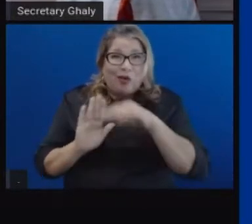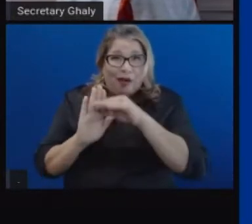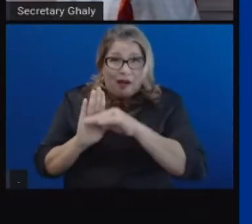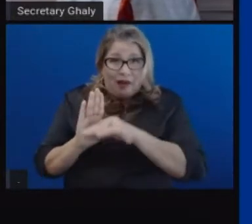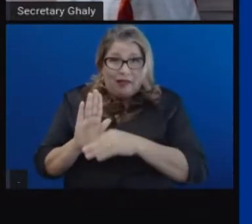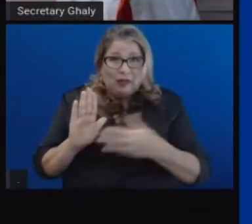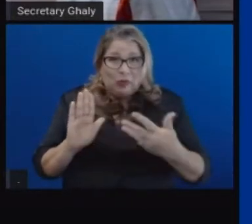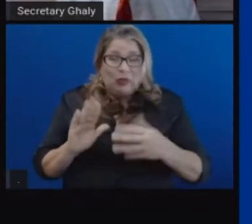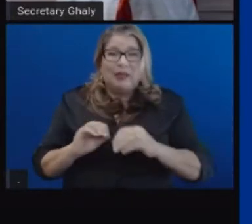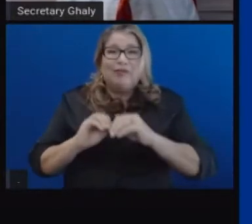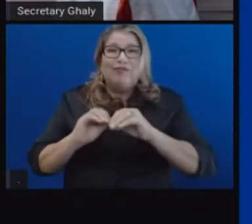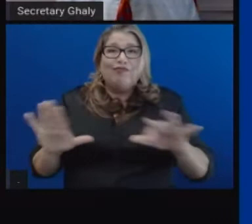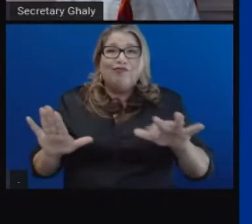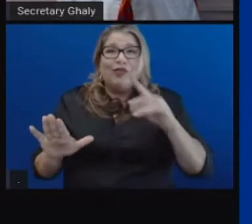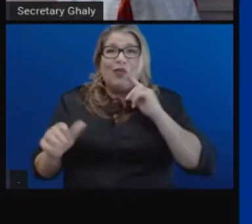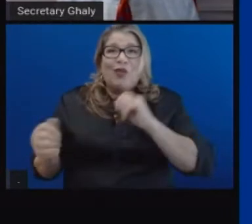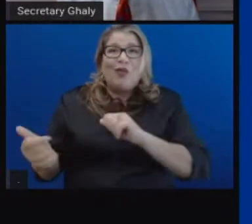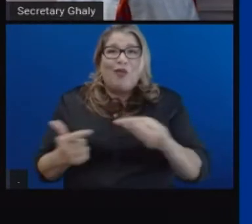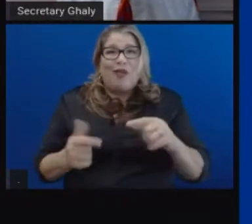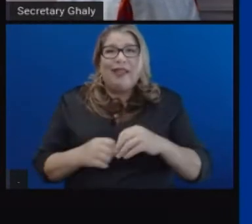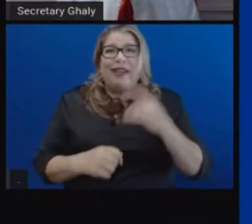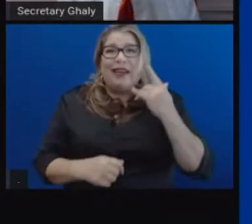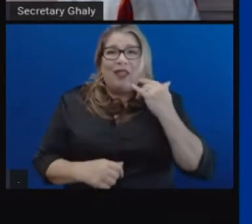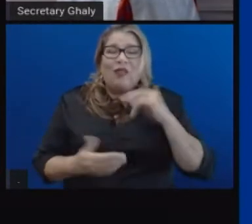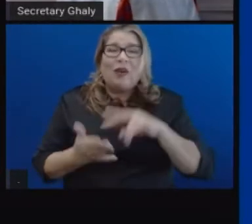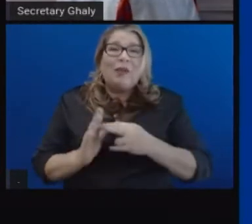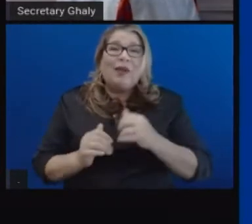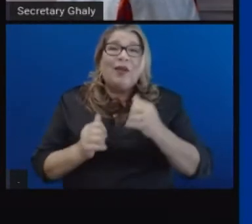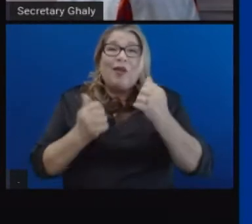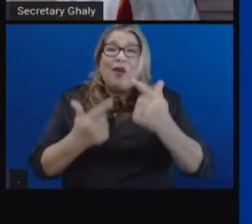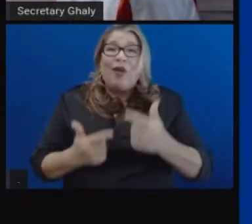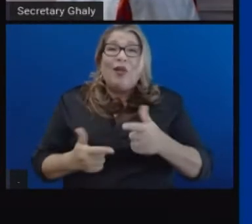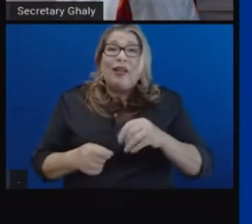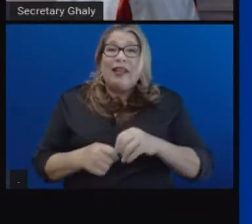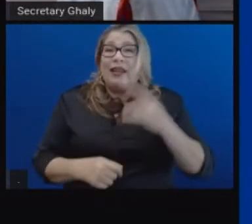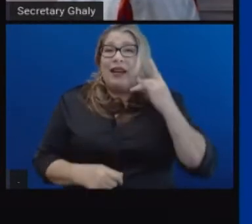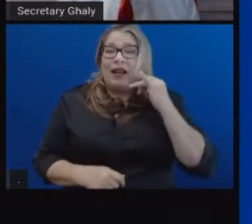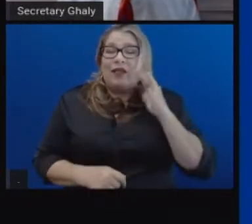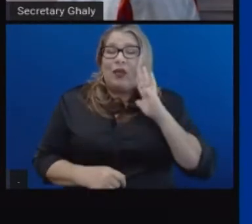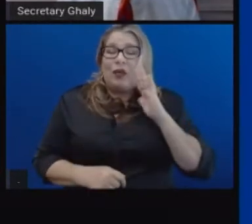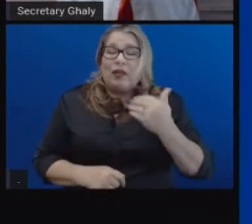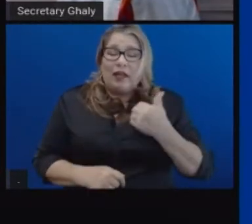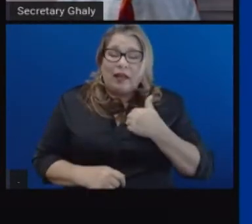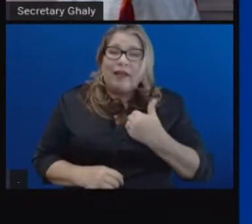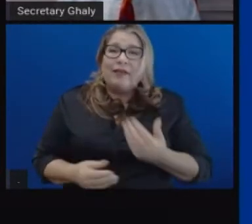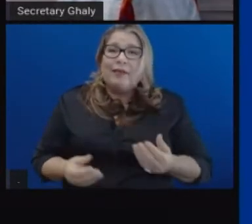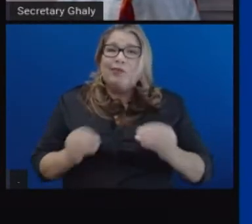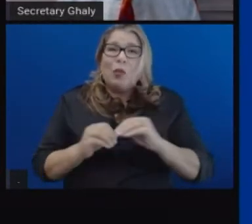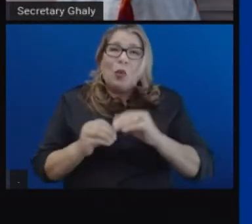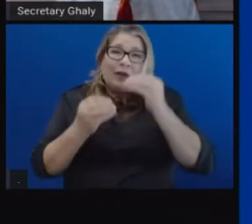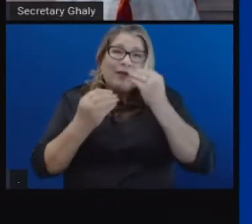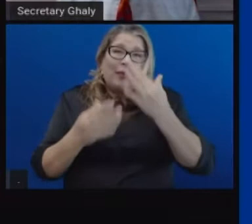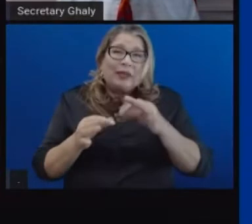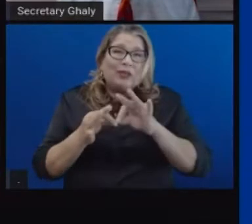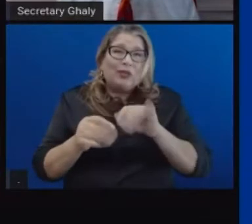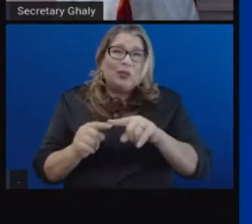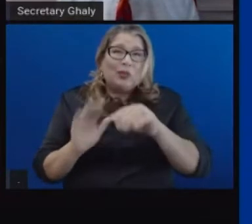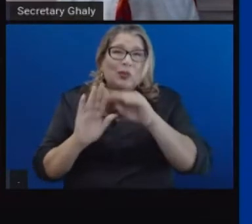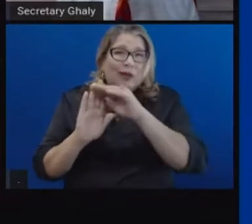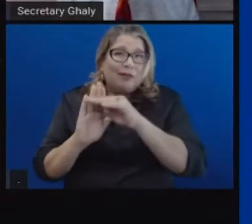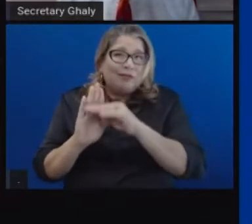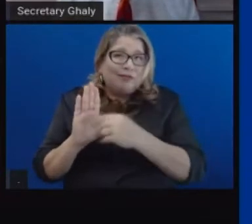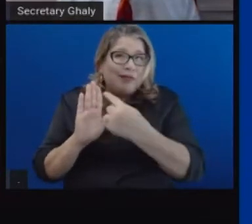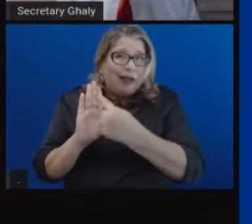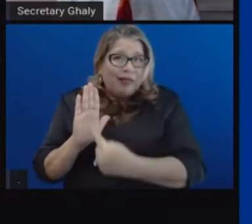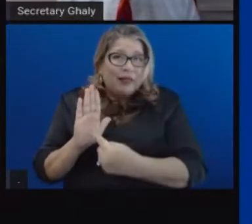so we can let all Californians benefit from the additional provision, not just of guidance, but